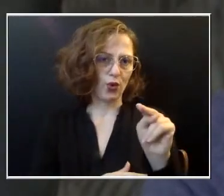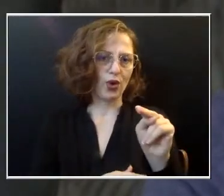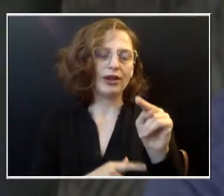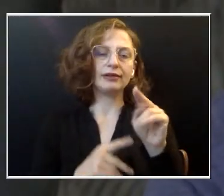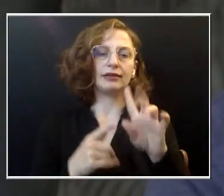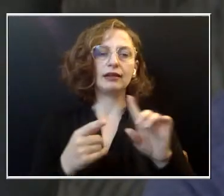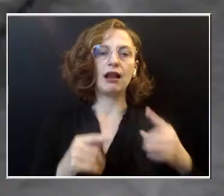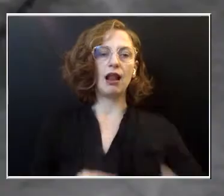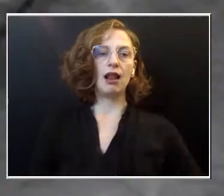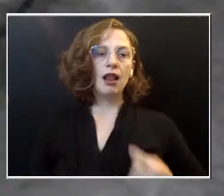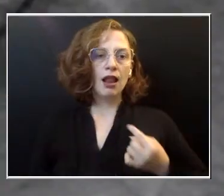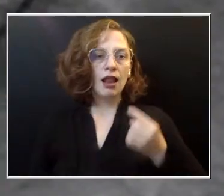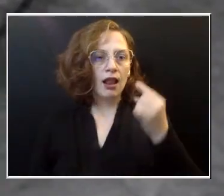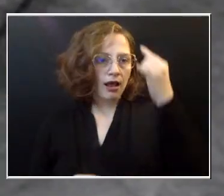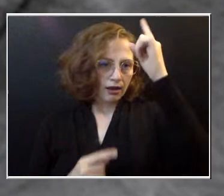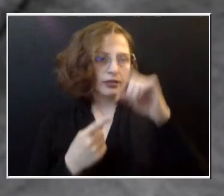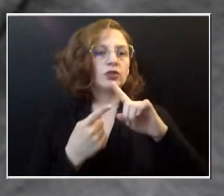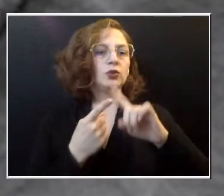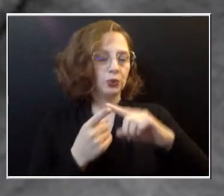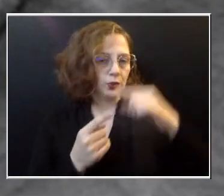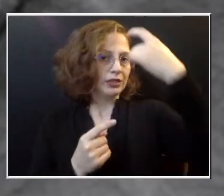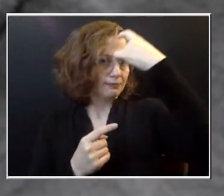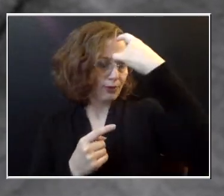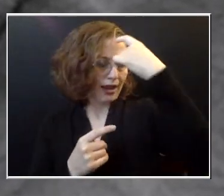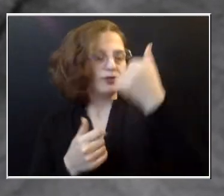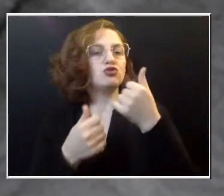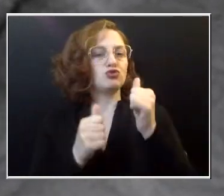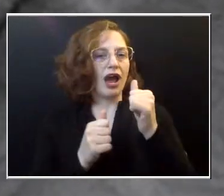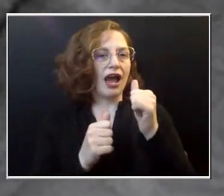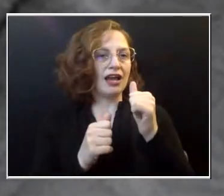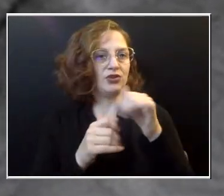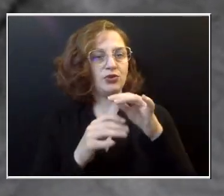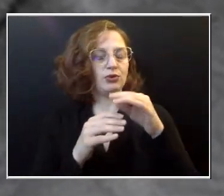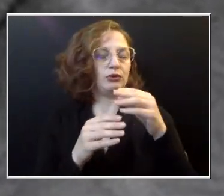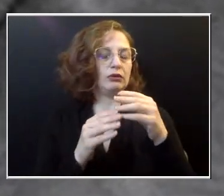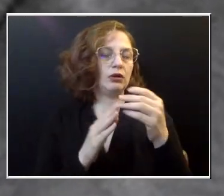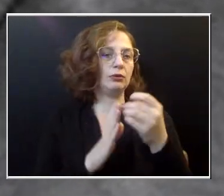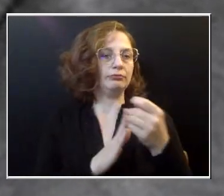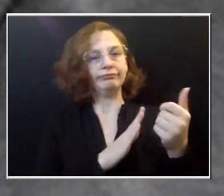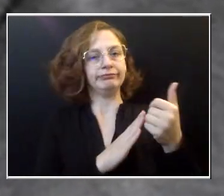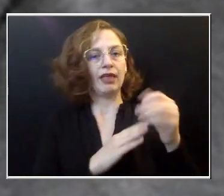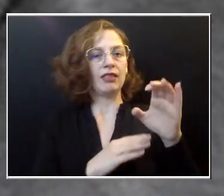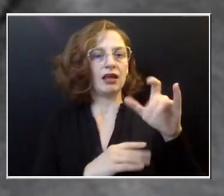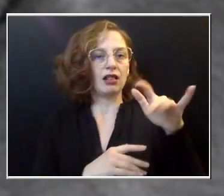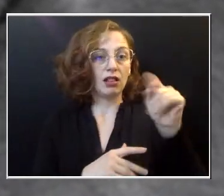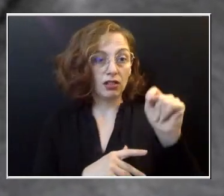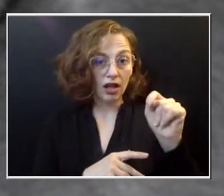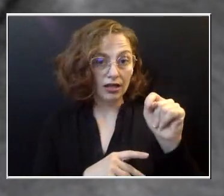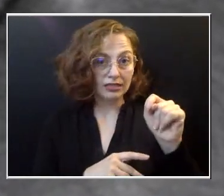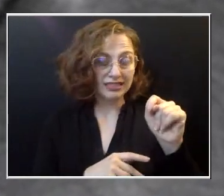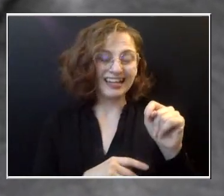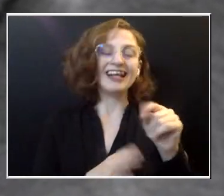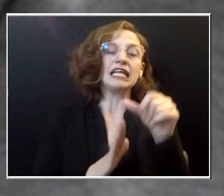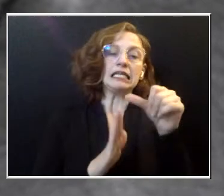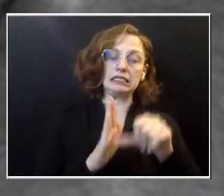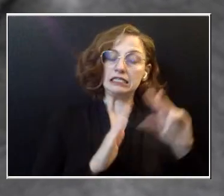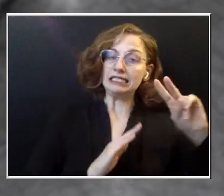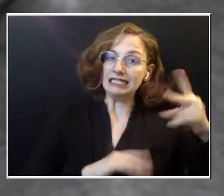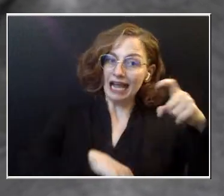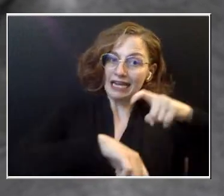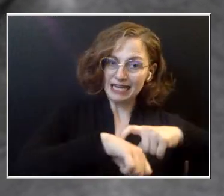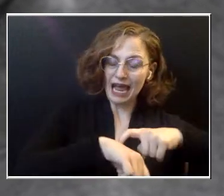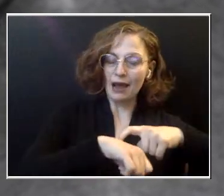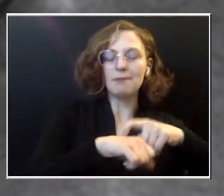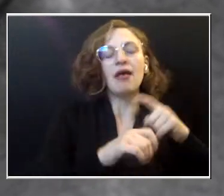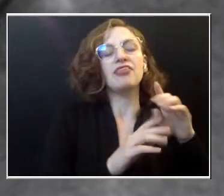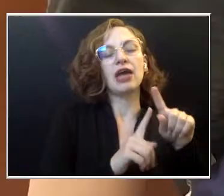his groin again and actually went past the blockage and blew up a little balloon and